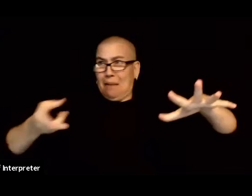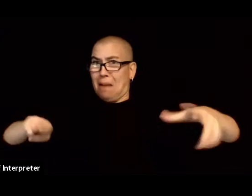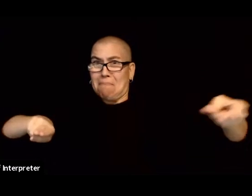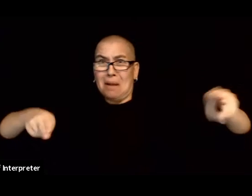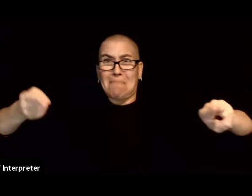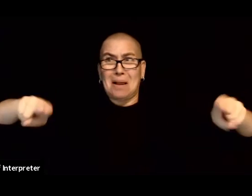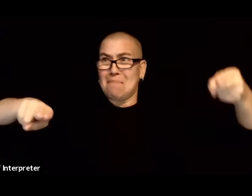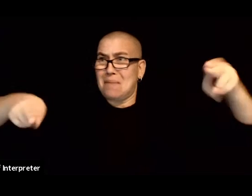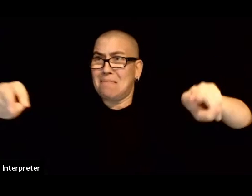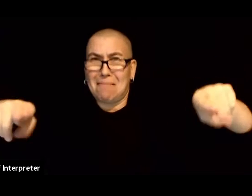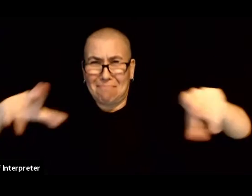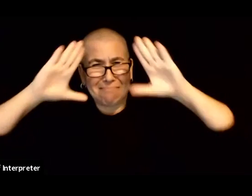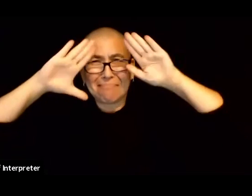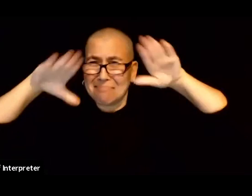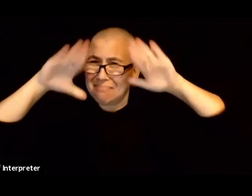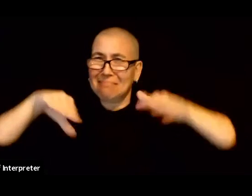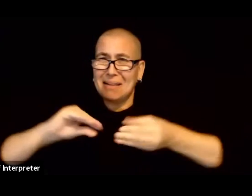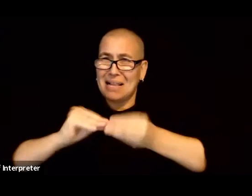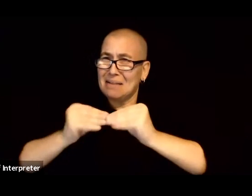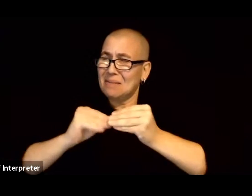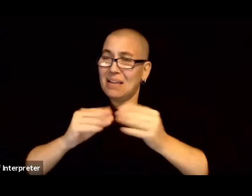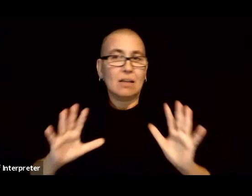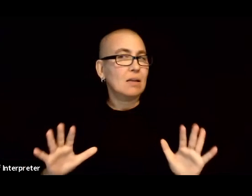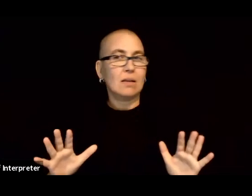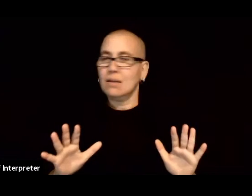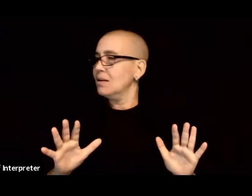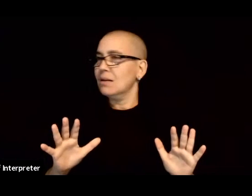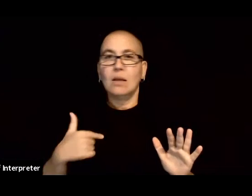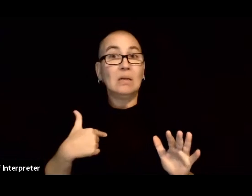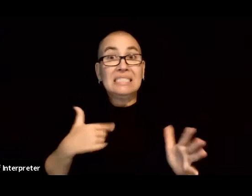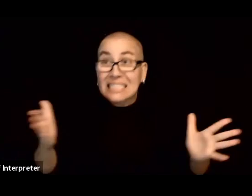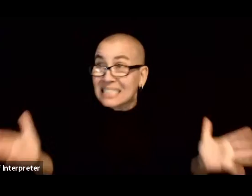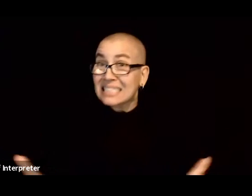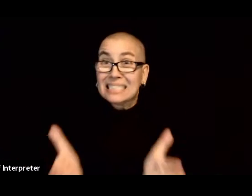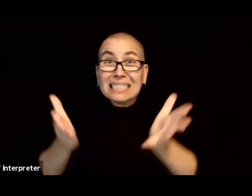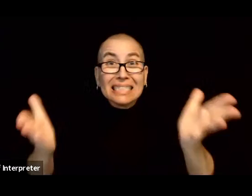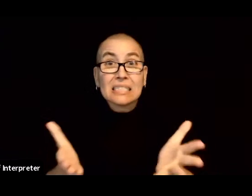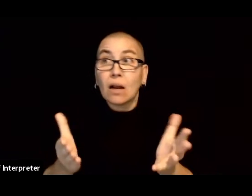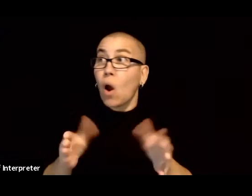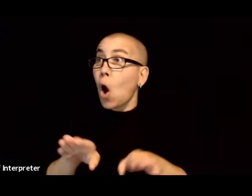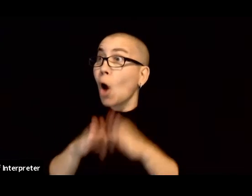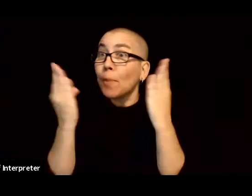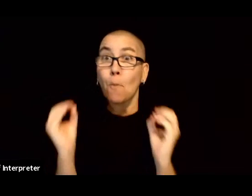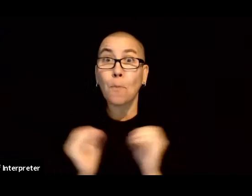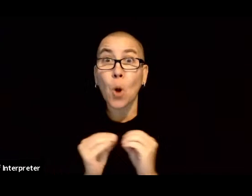not recommend further increasing gatherings of people.